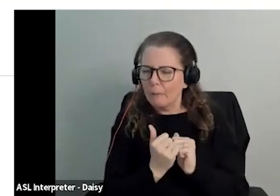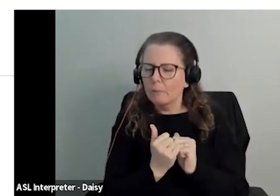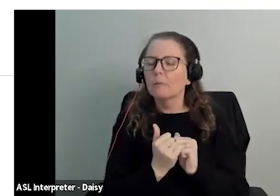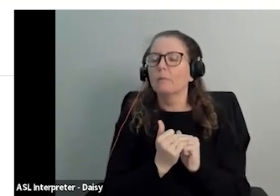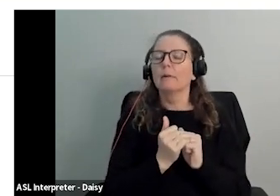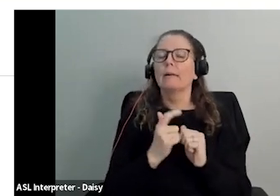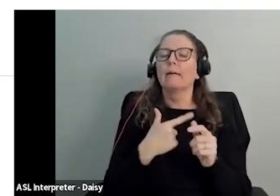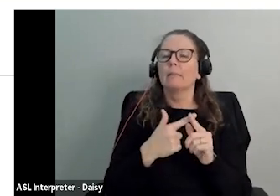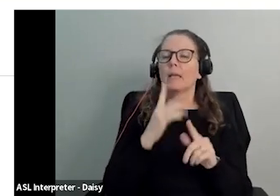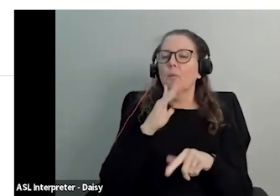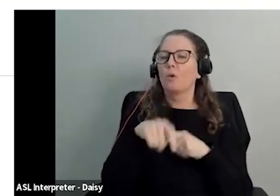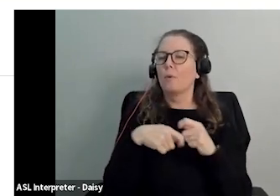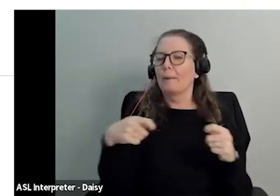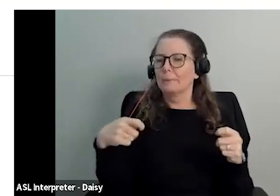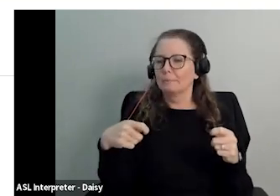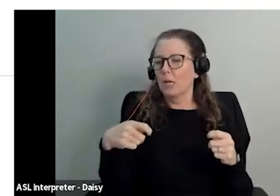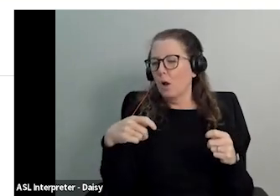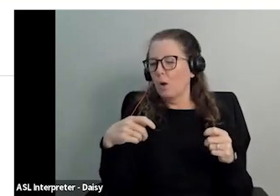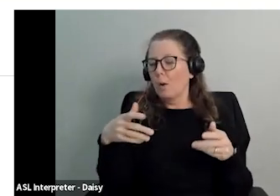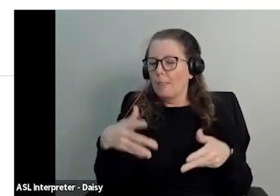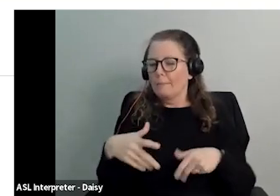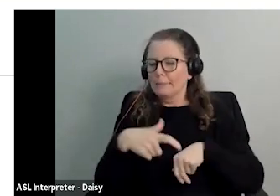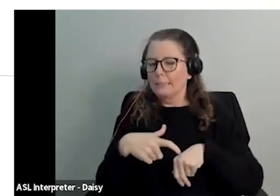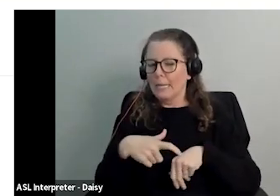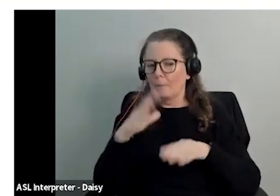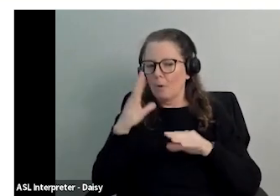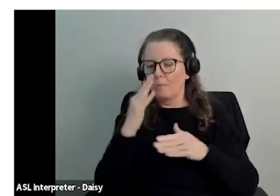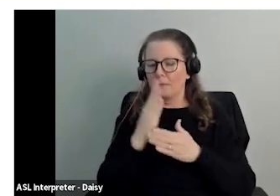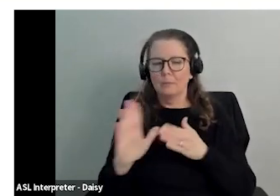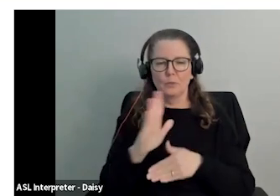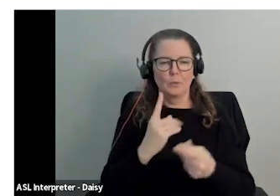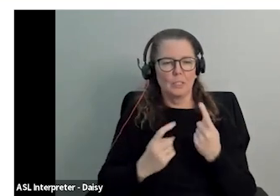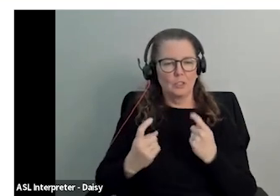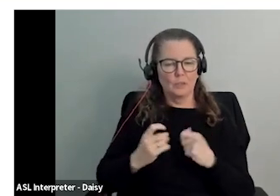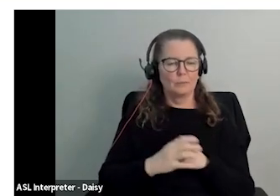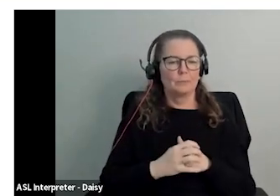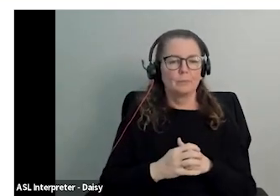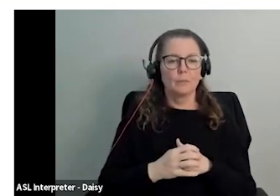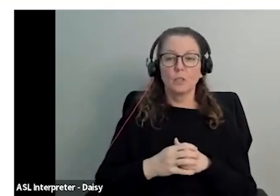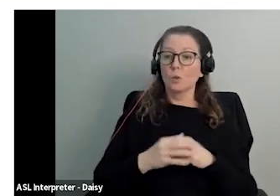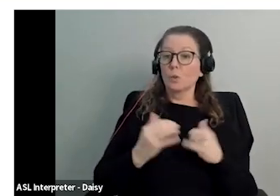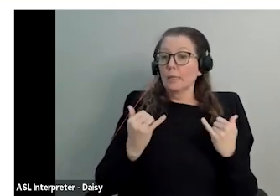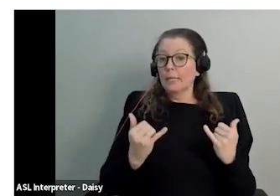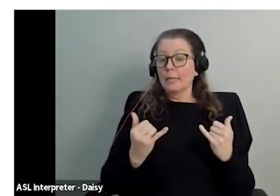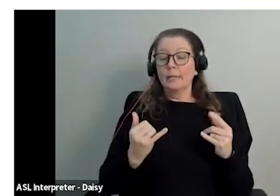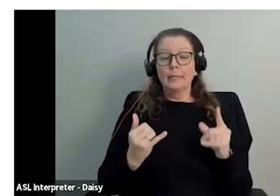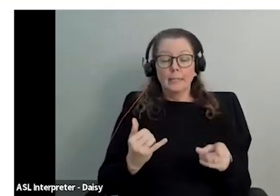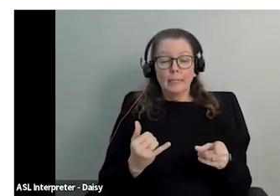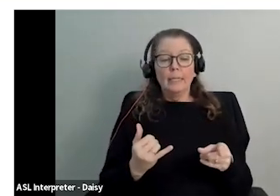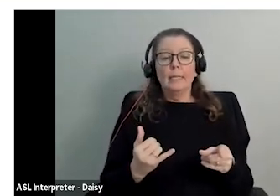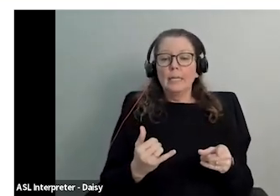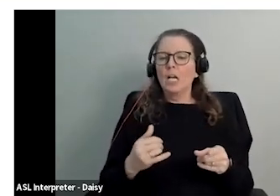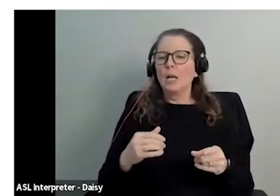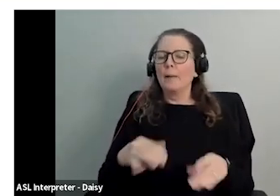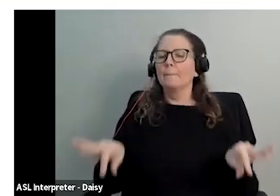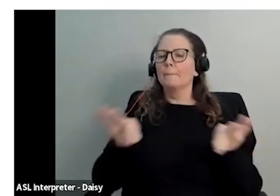we'll kind of wrap it up and hopefully have some time for some questions at the end. So that being said, I found it's